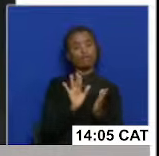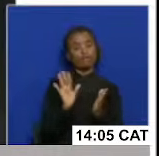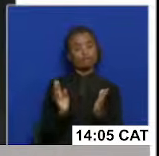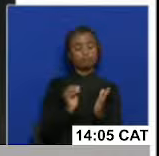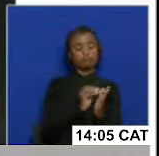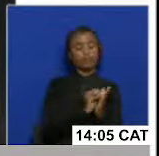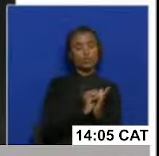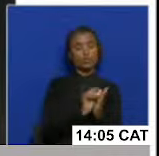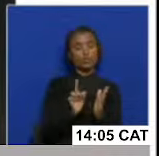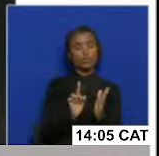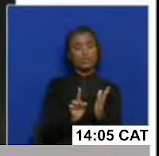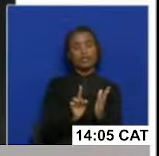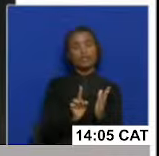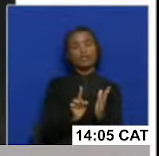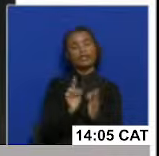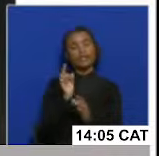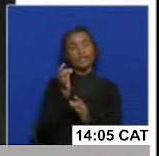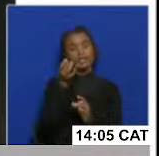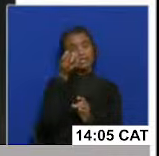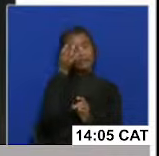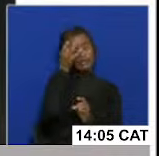informer, say informer.